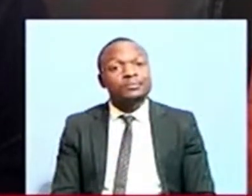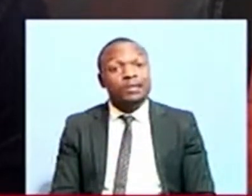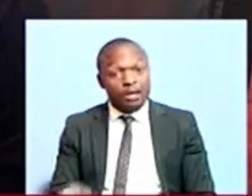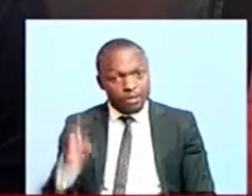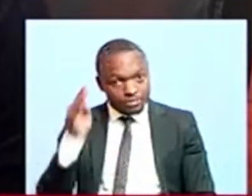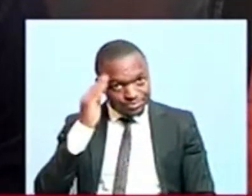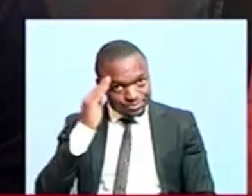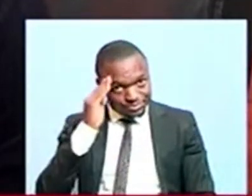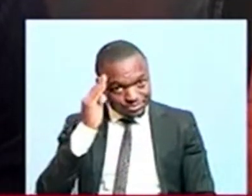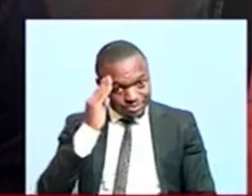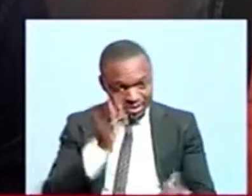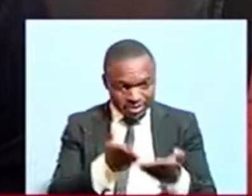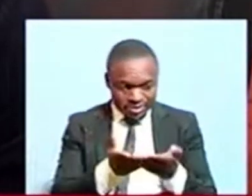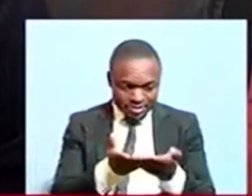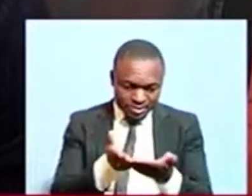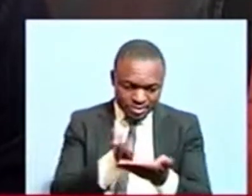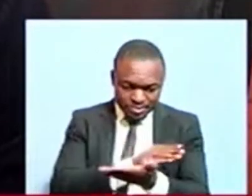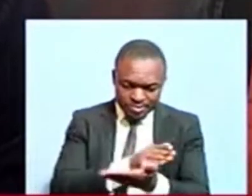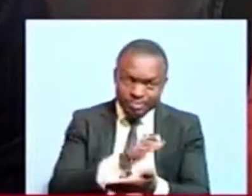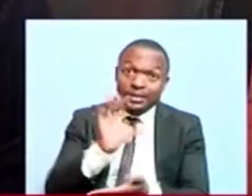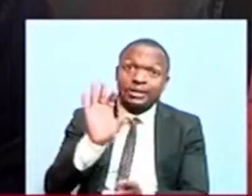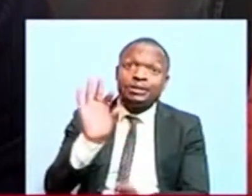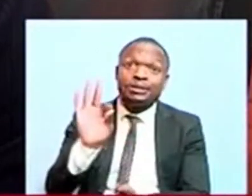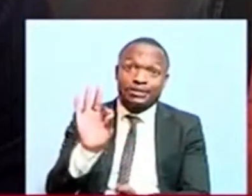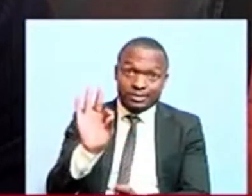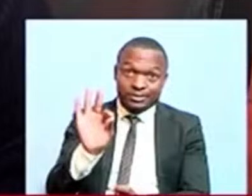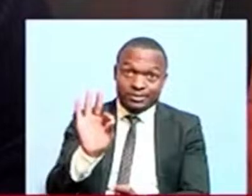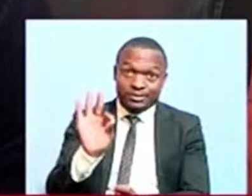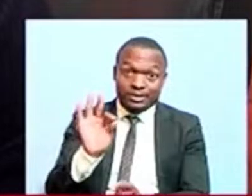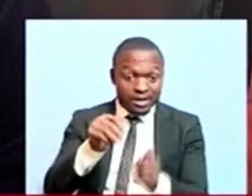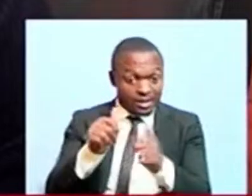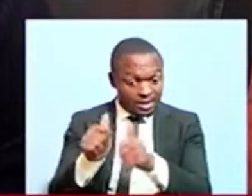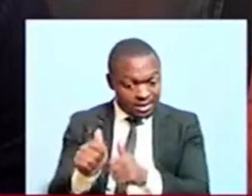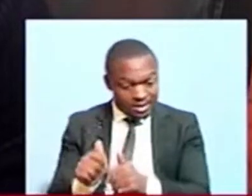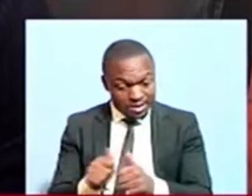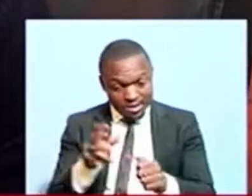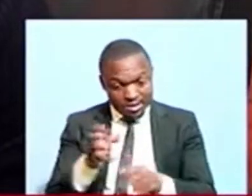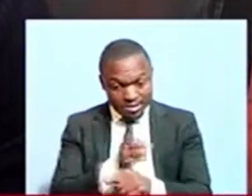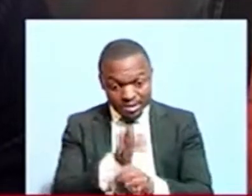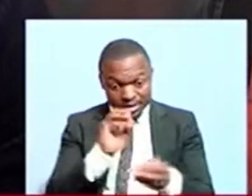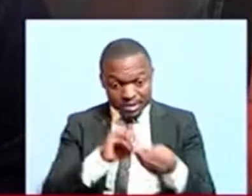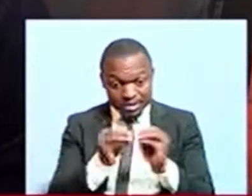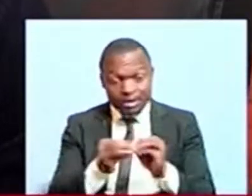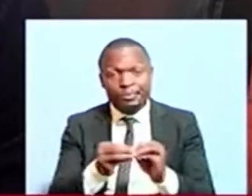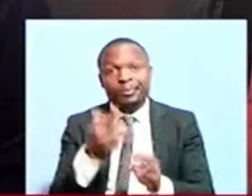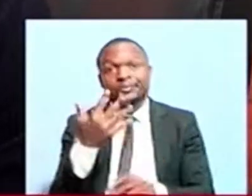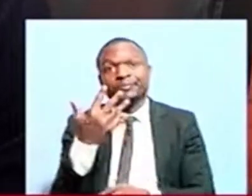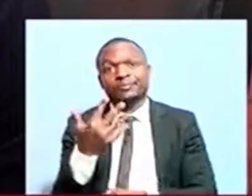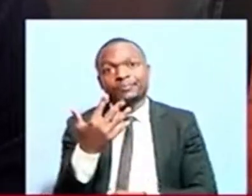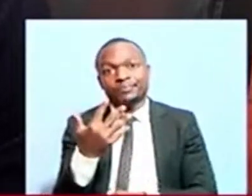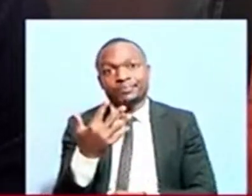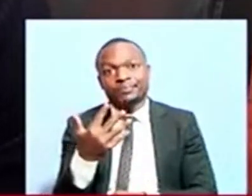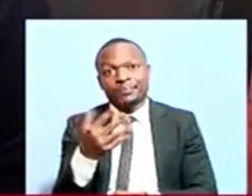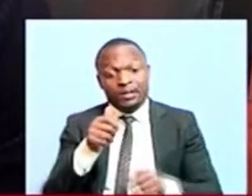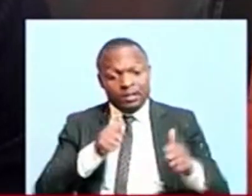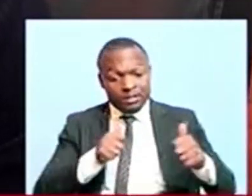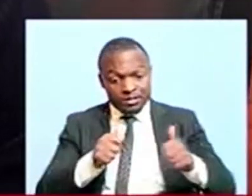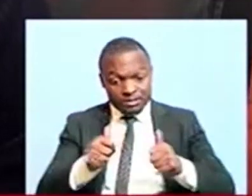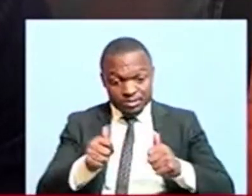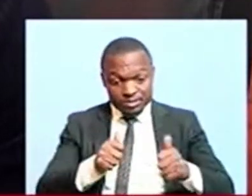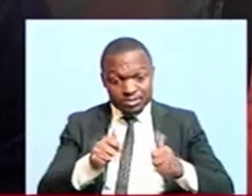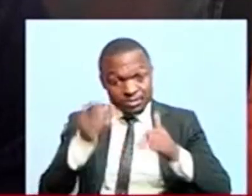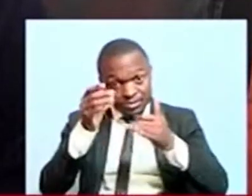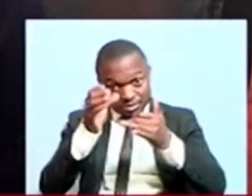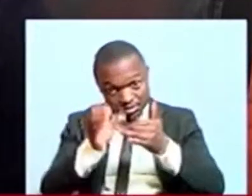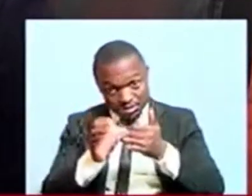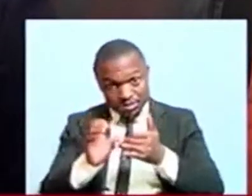know on page 9 and the action taken number 5, where the administrative